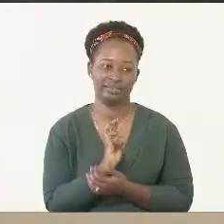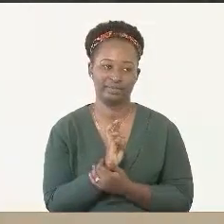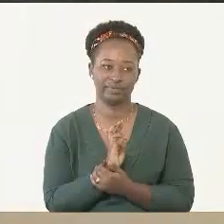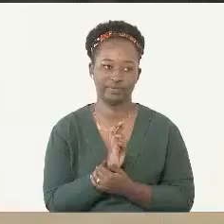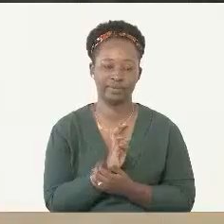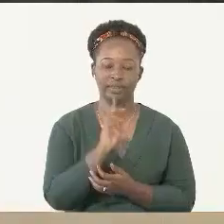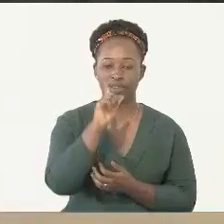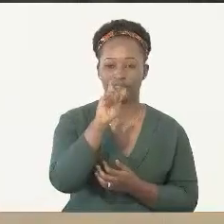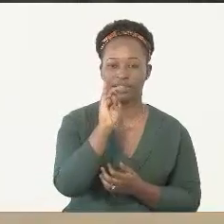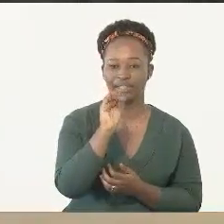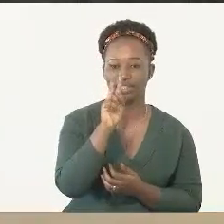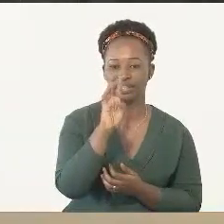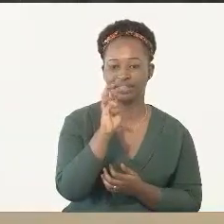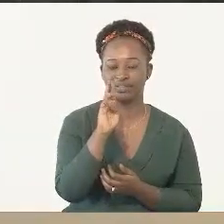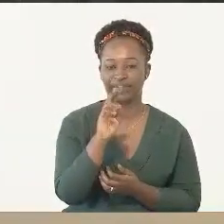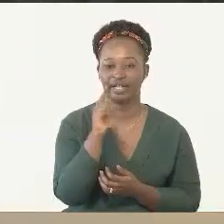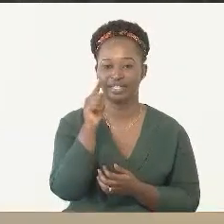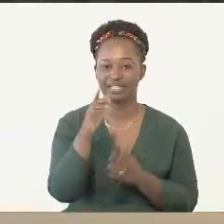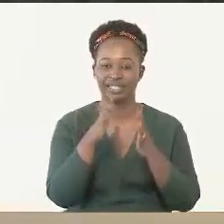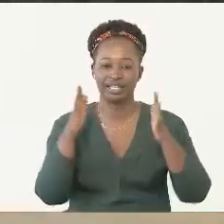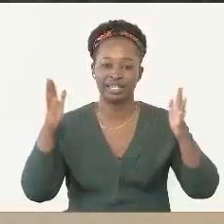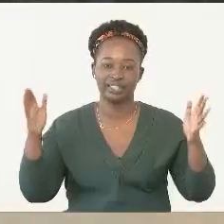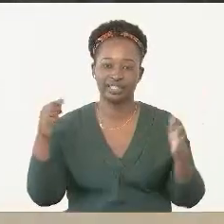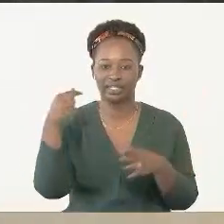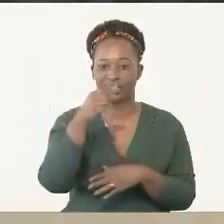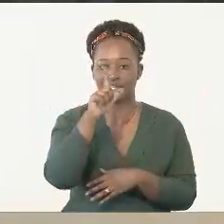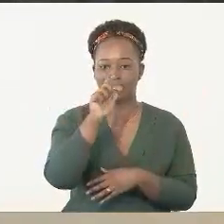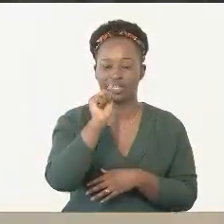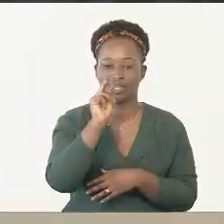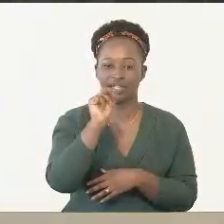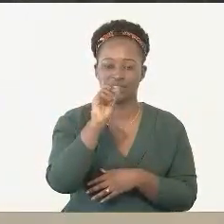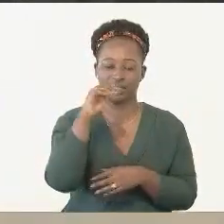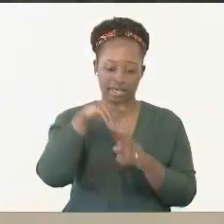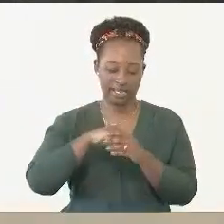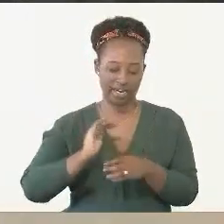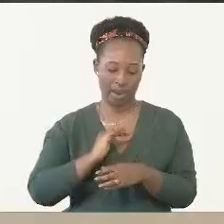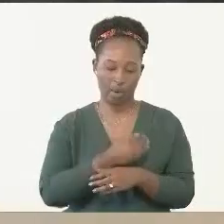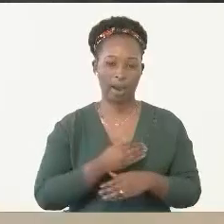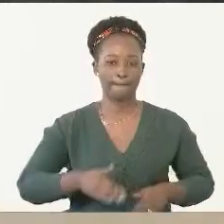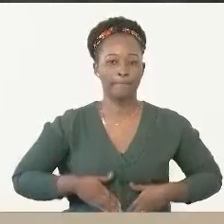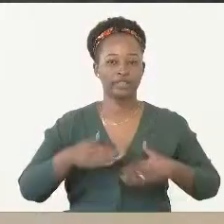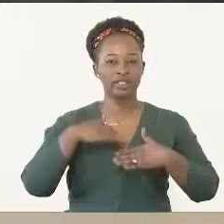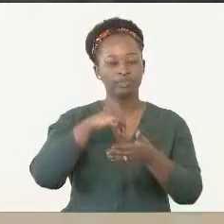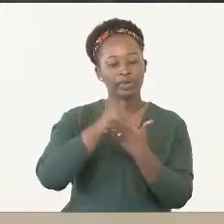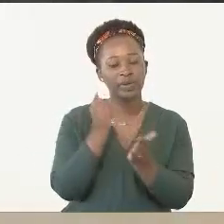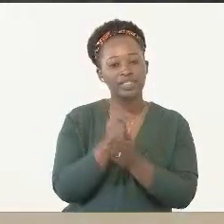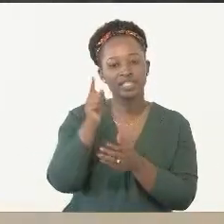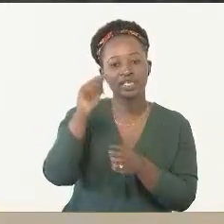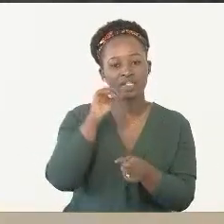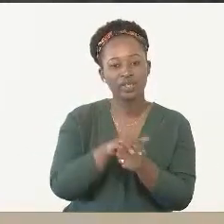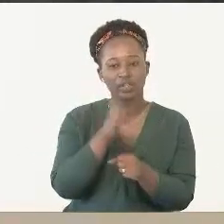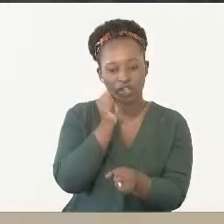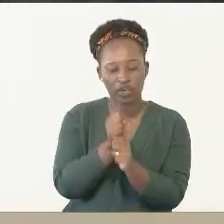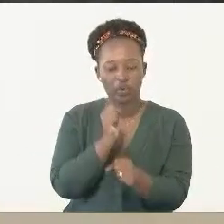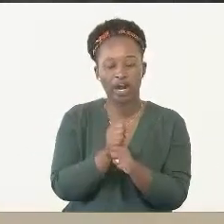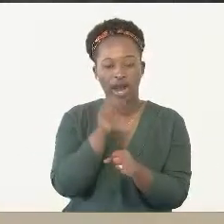liver is the largest gland in our body because remember, it produces a lot of